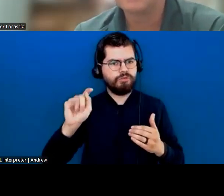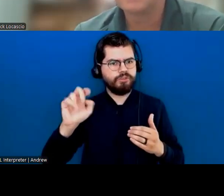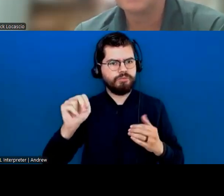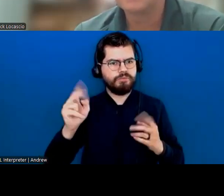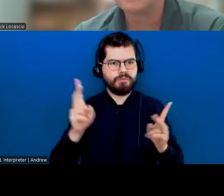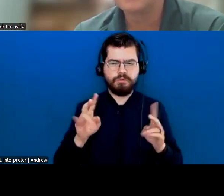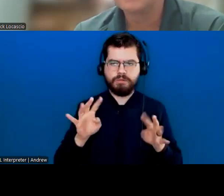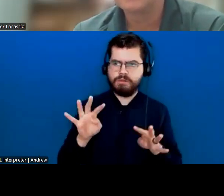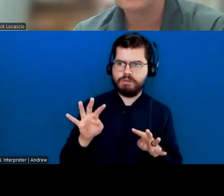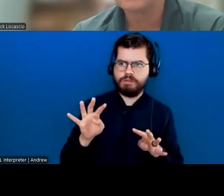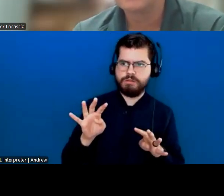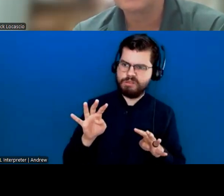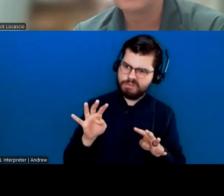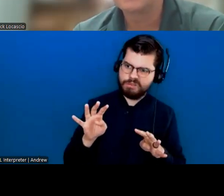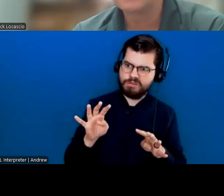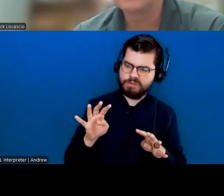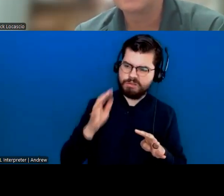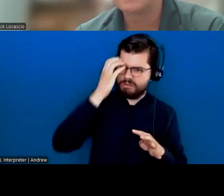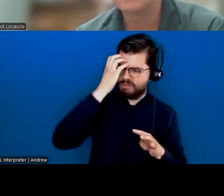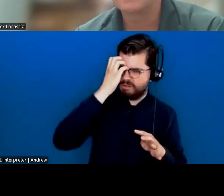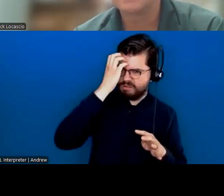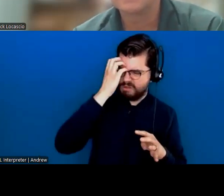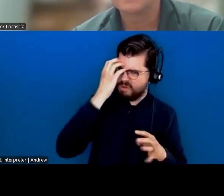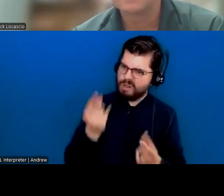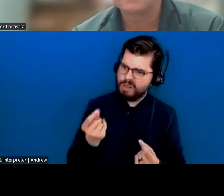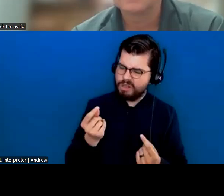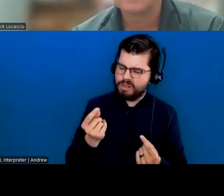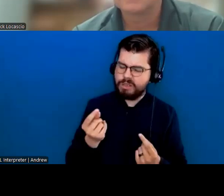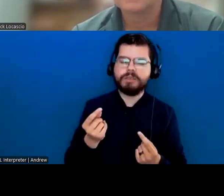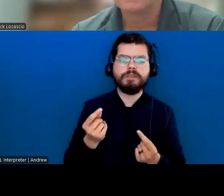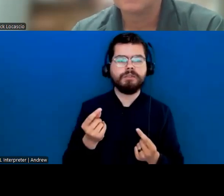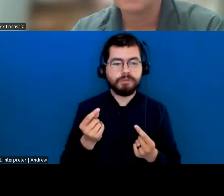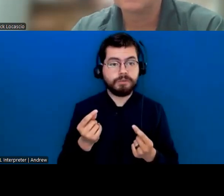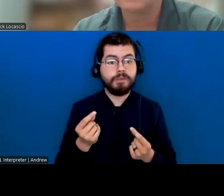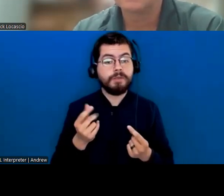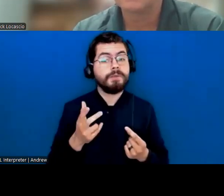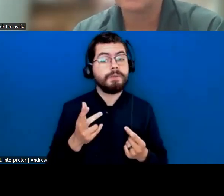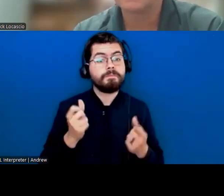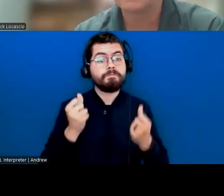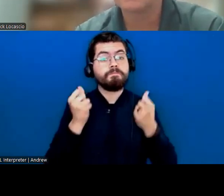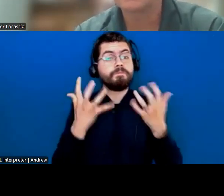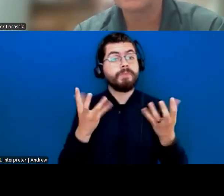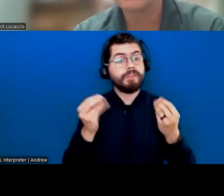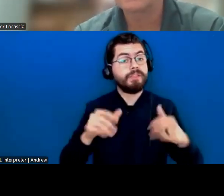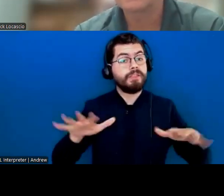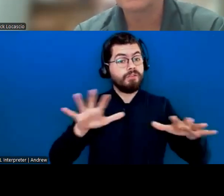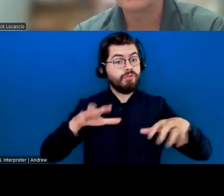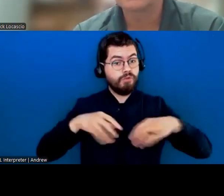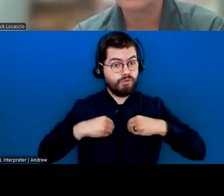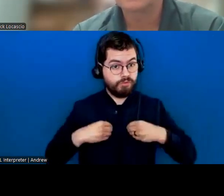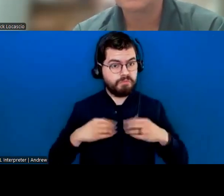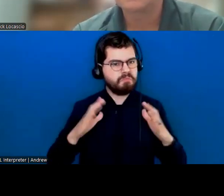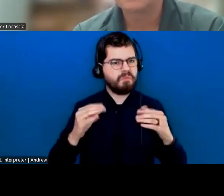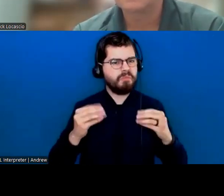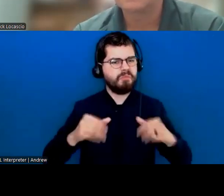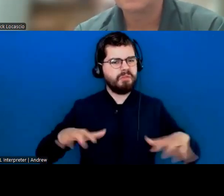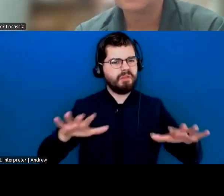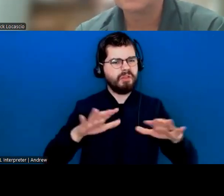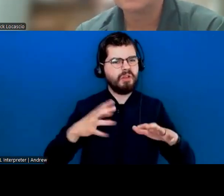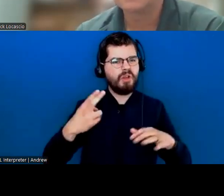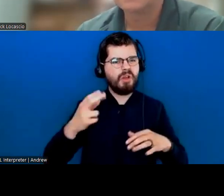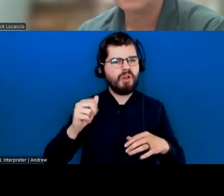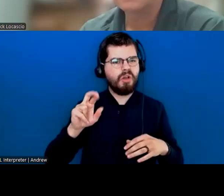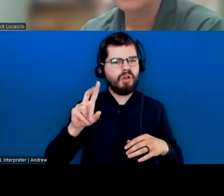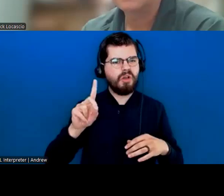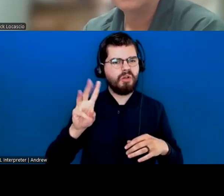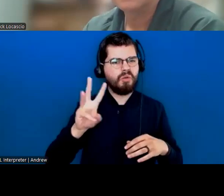And lots of landowners with bottomland hardwood tracts will contact me and say,